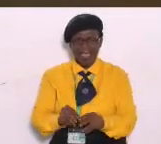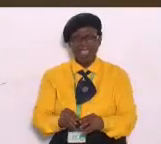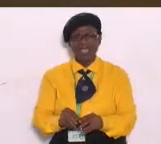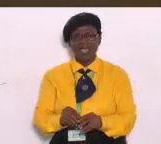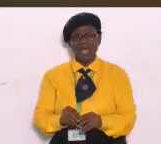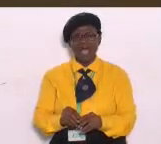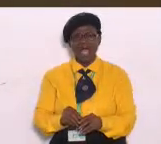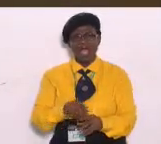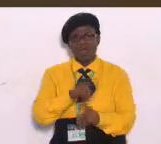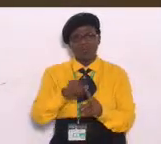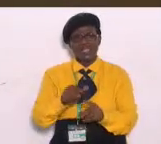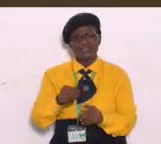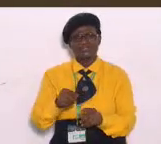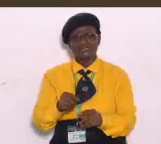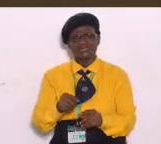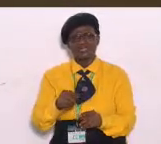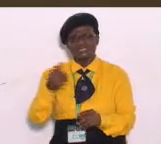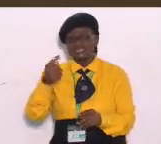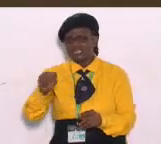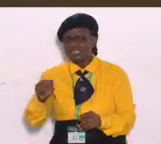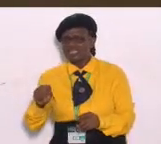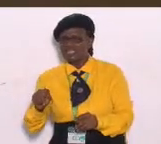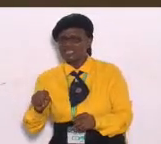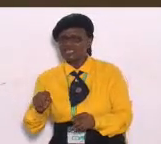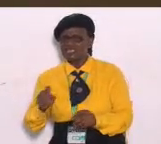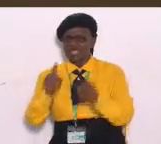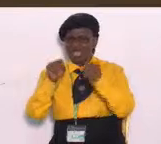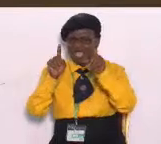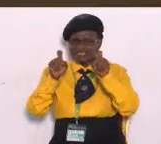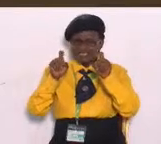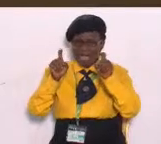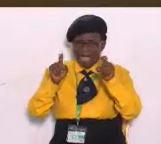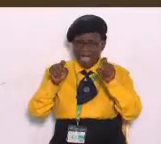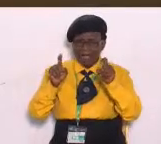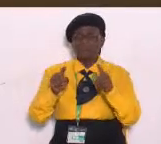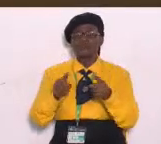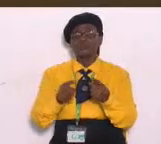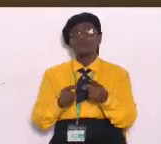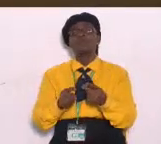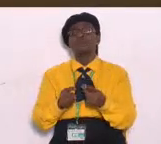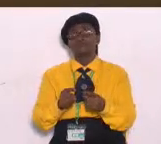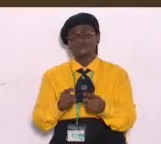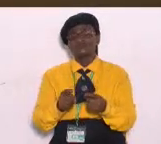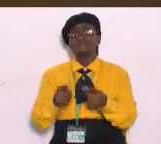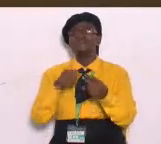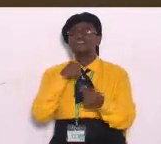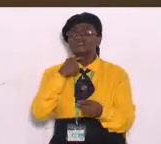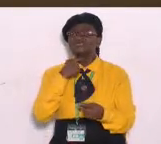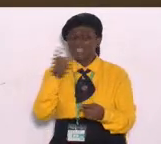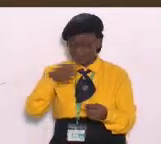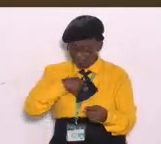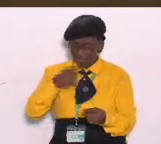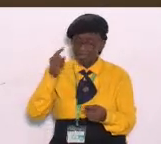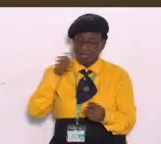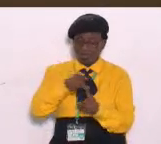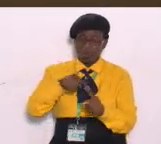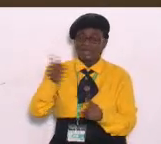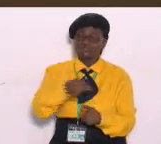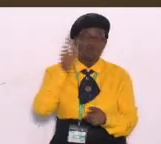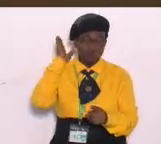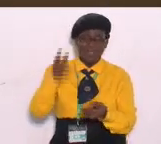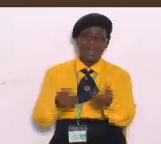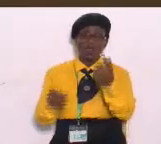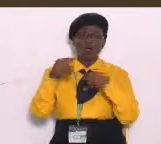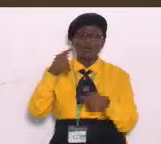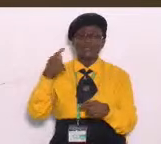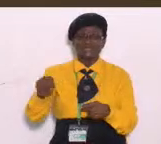oral exam? Tell me when you are coming." The son examiner said, "I have no questions for this